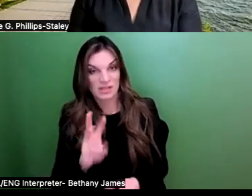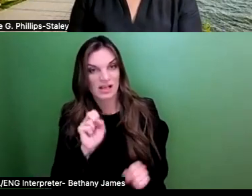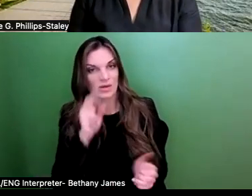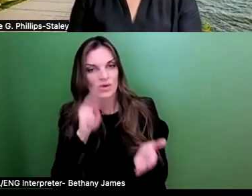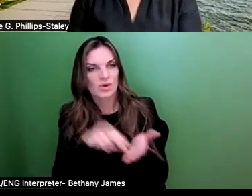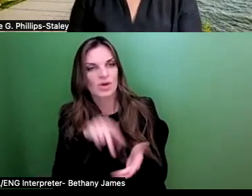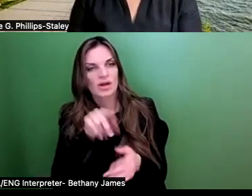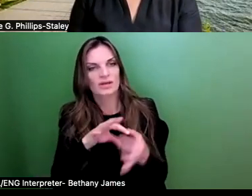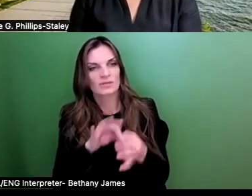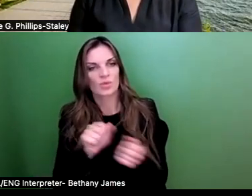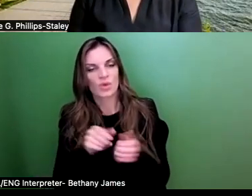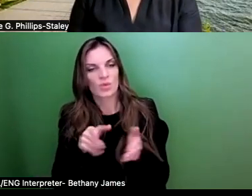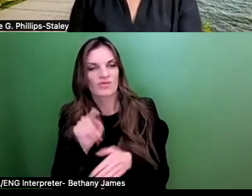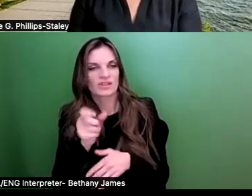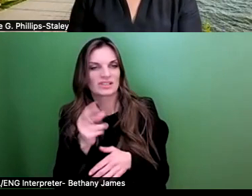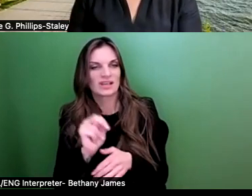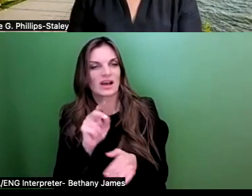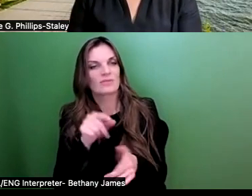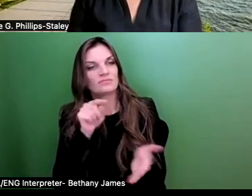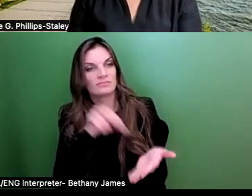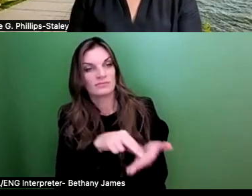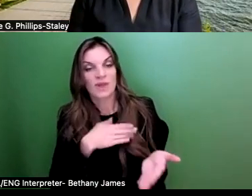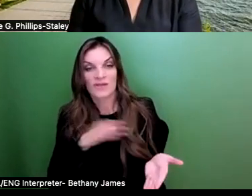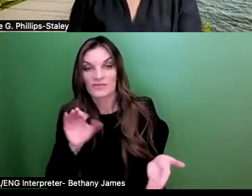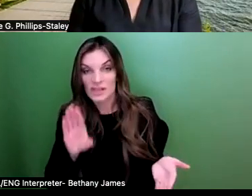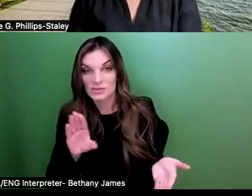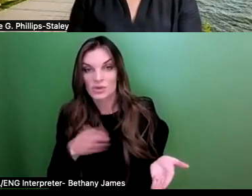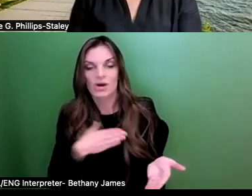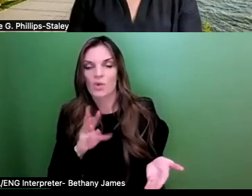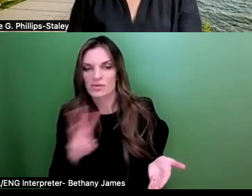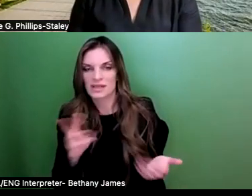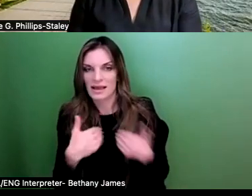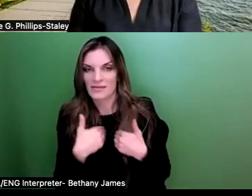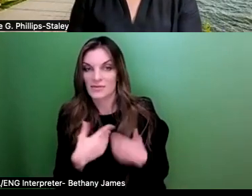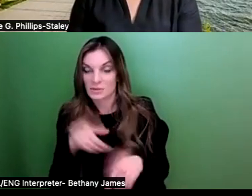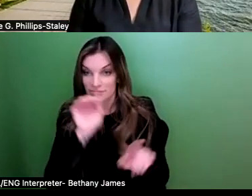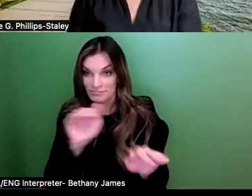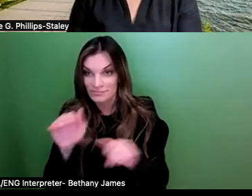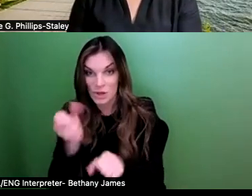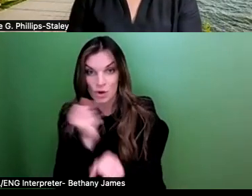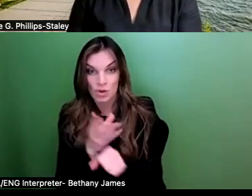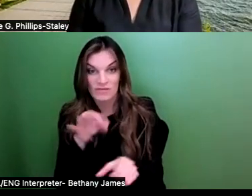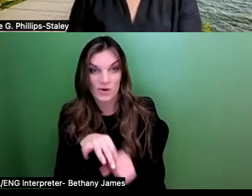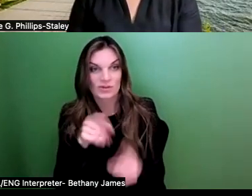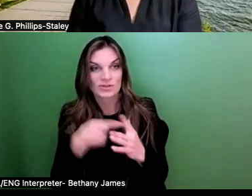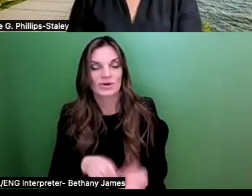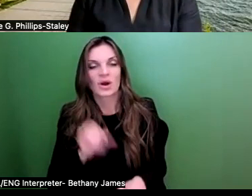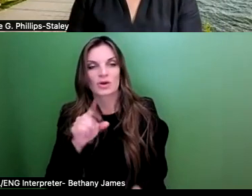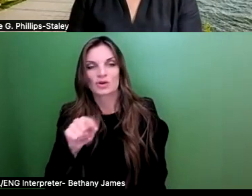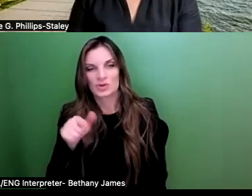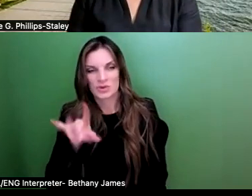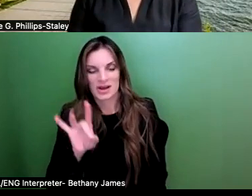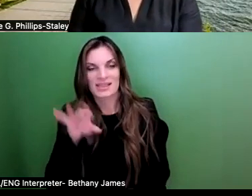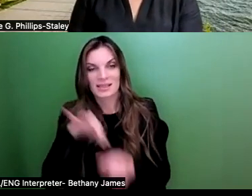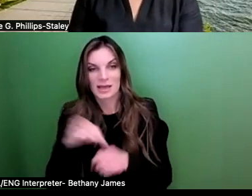page for a link to the location. I'm going to remind you that early voting for this election begins October 28th.